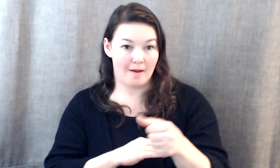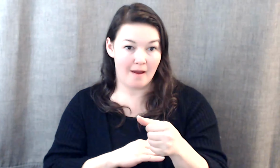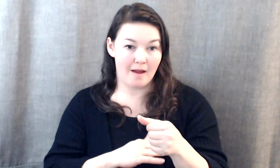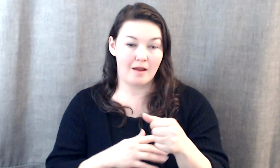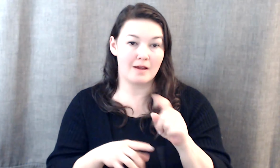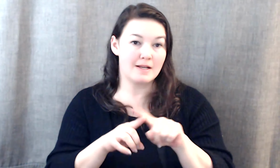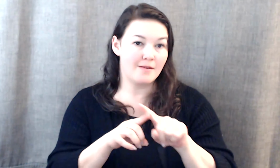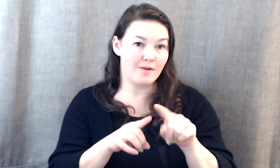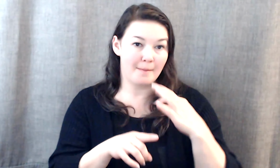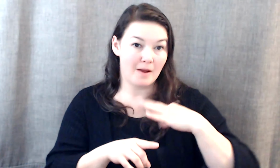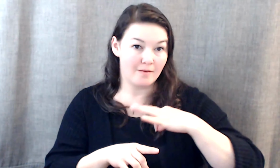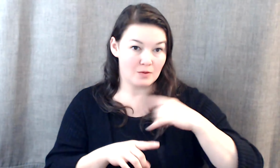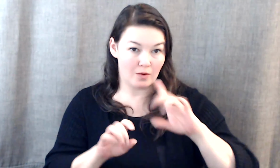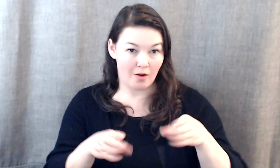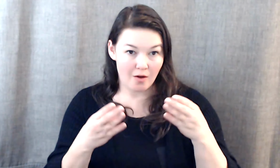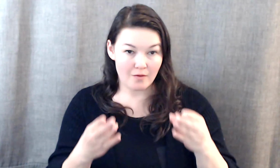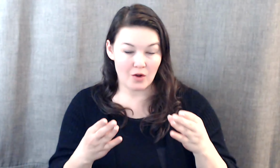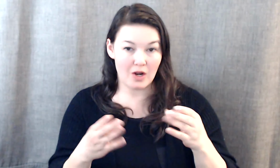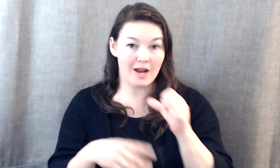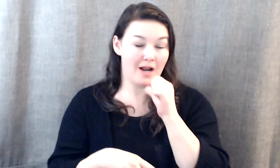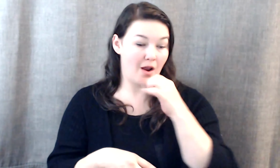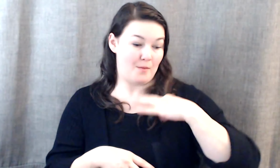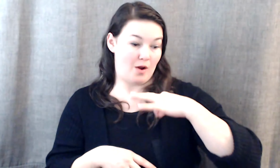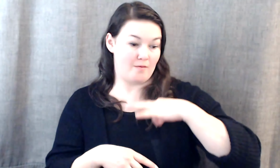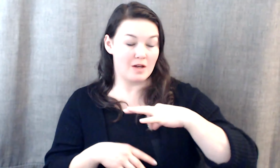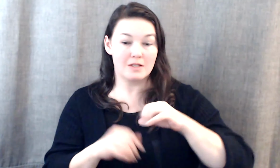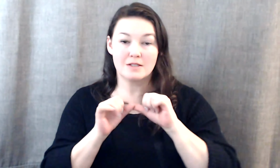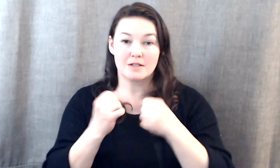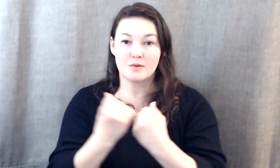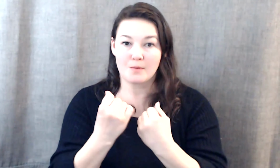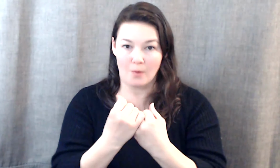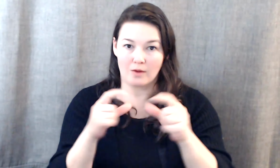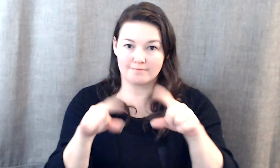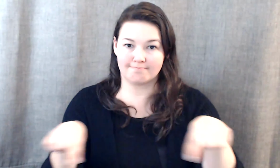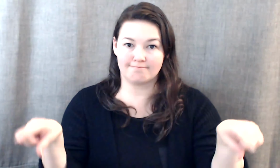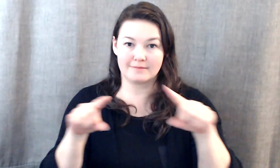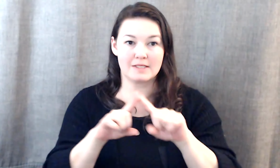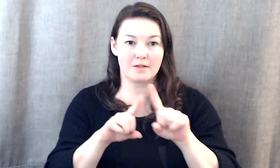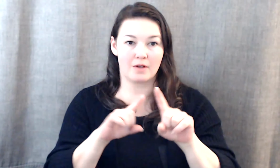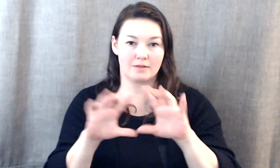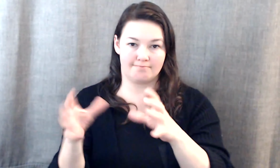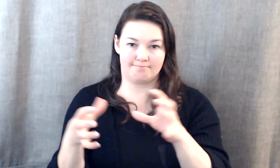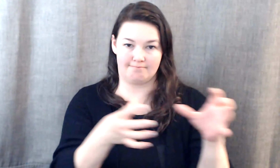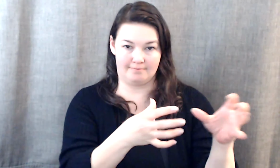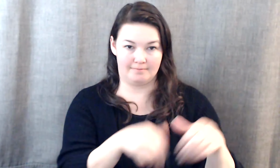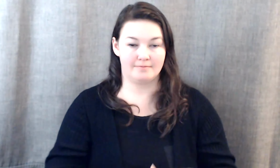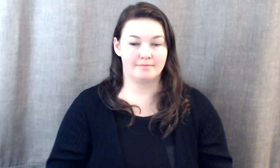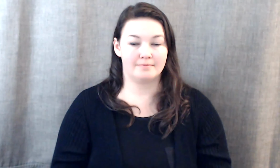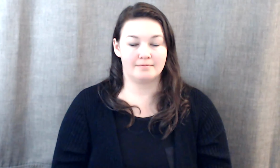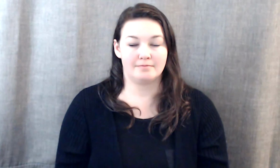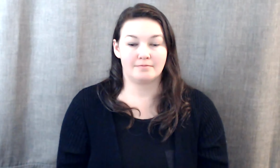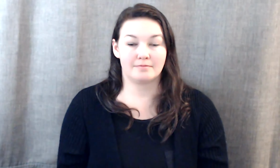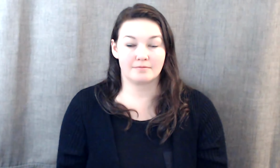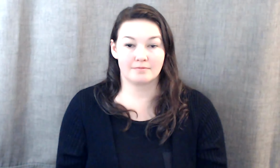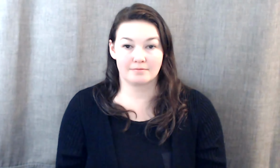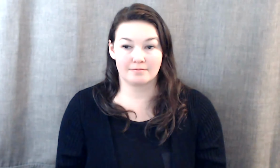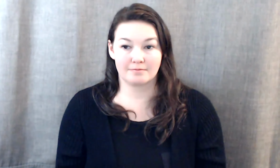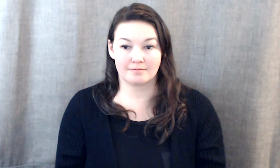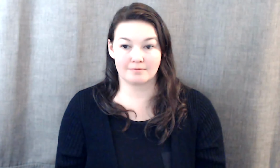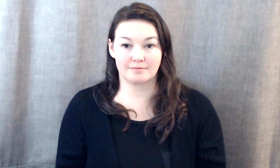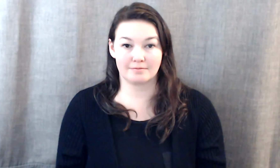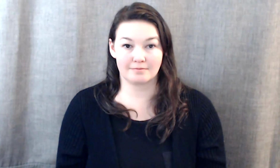offer nonprofits supporting these populations. También yo comparto la preocupación sobre lo que es la erosión